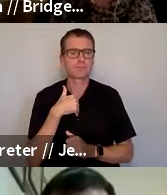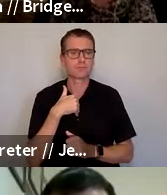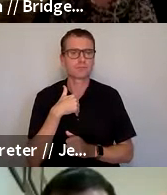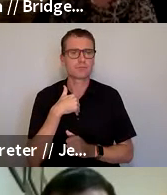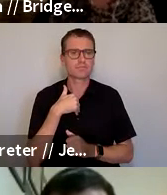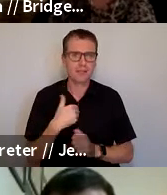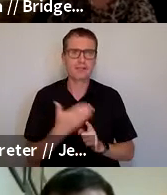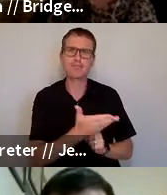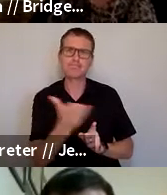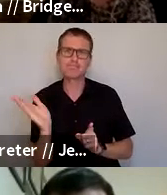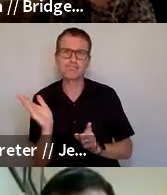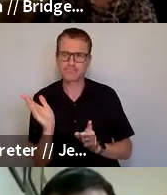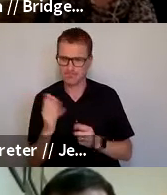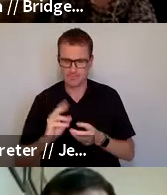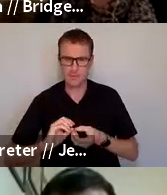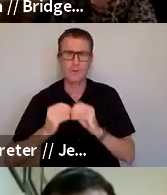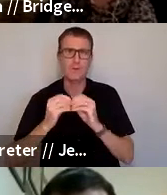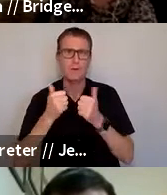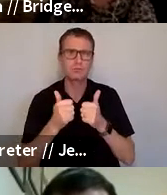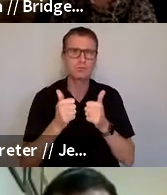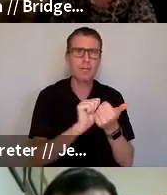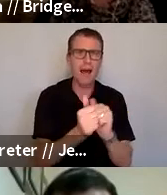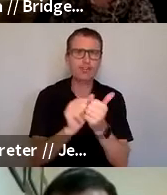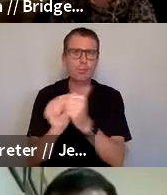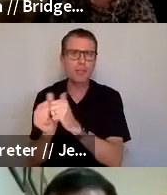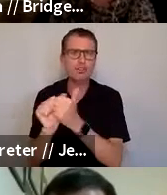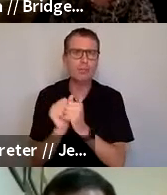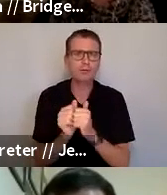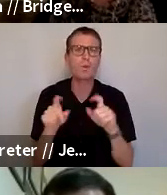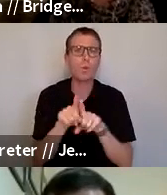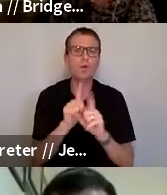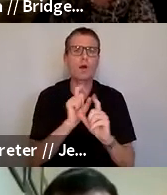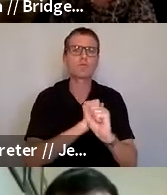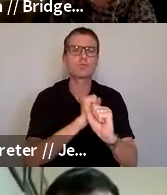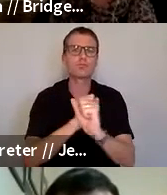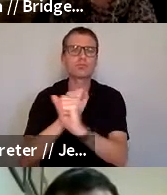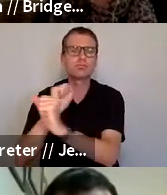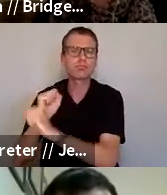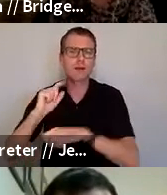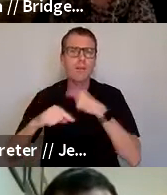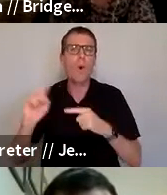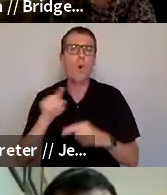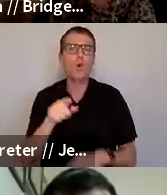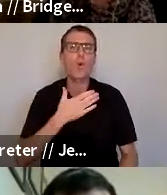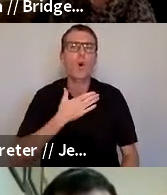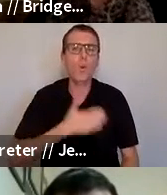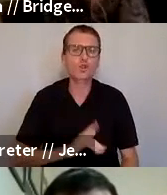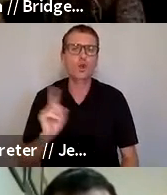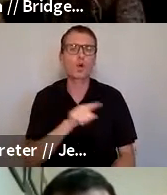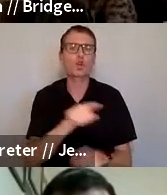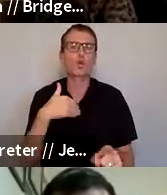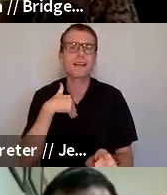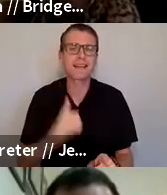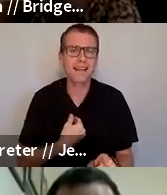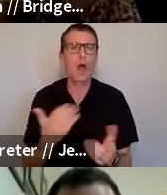want, but also what you're in and about, then please get in touch with Arts Access Aotearoa. Stace would be your